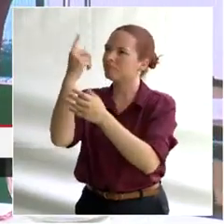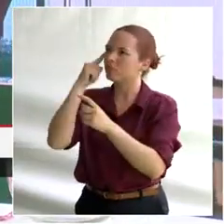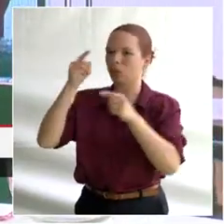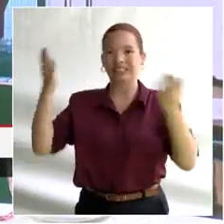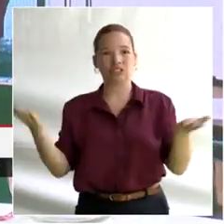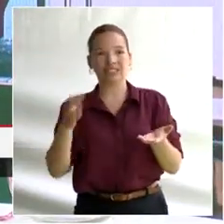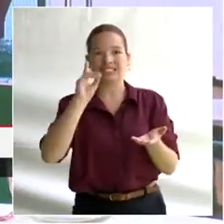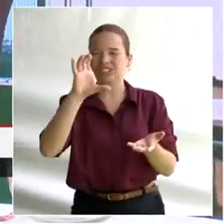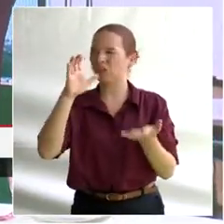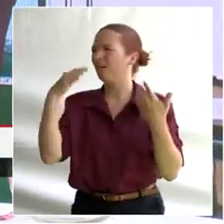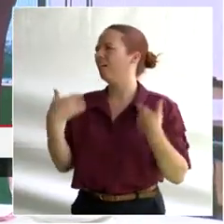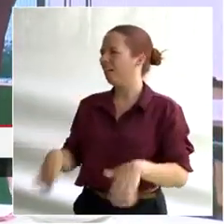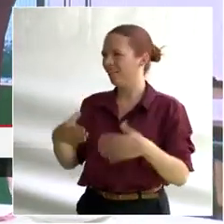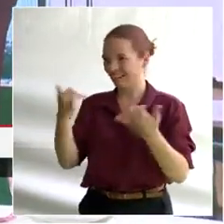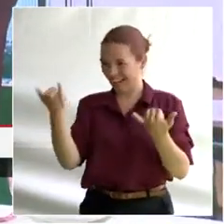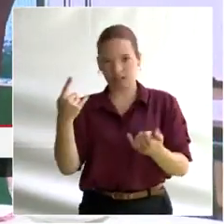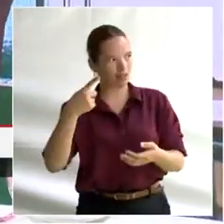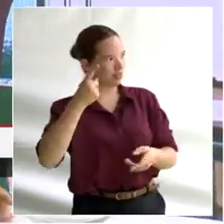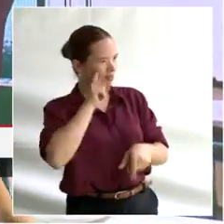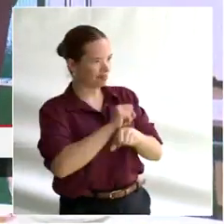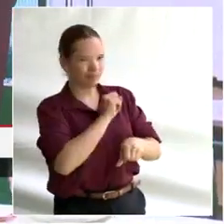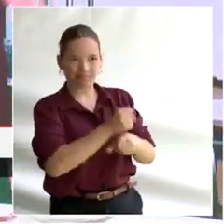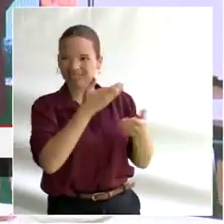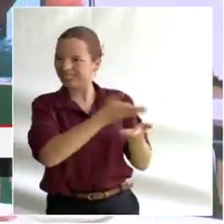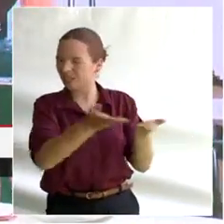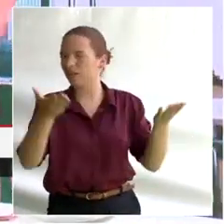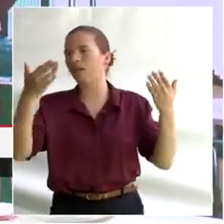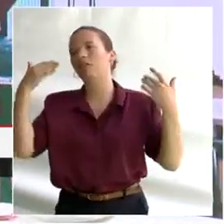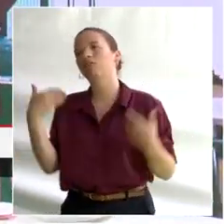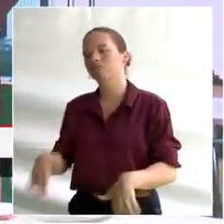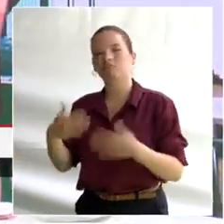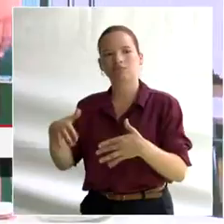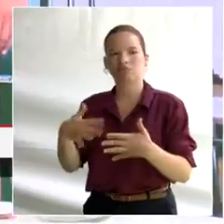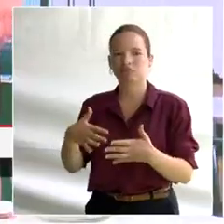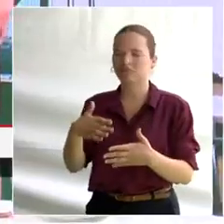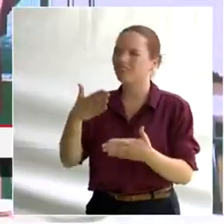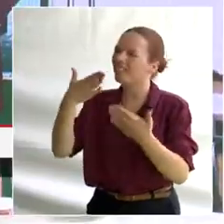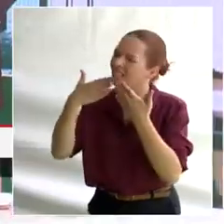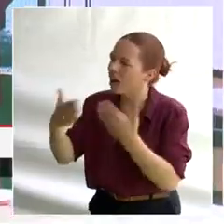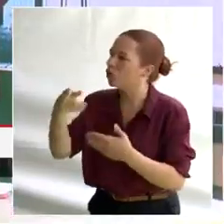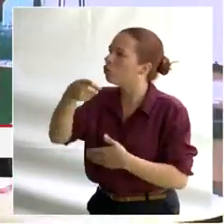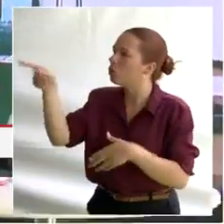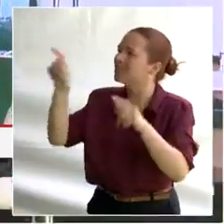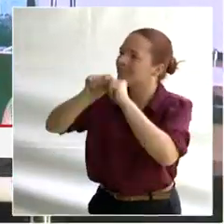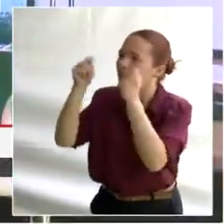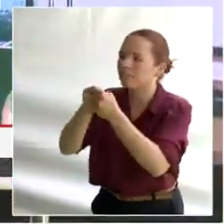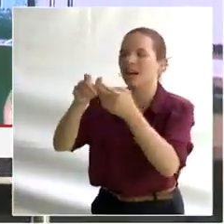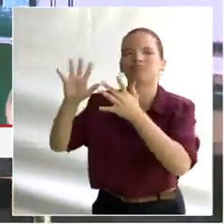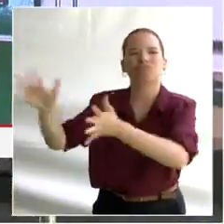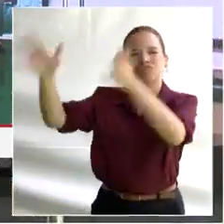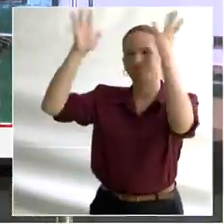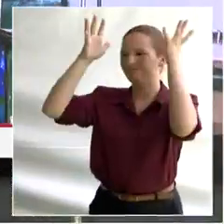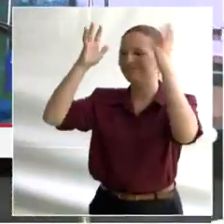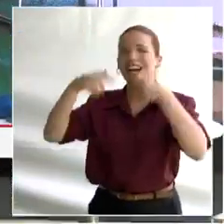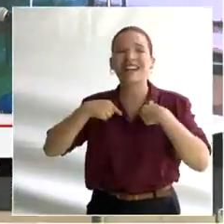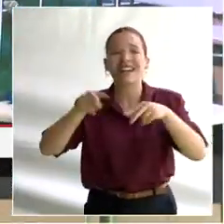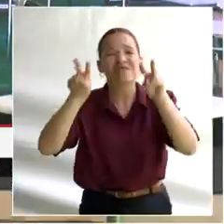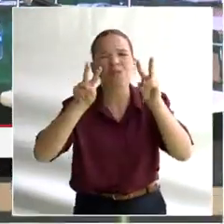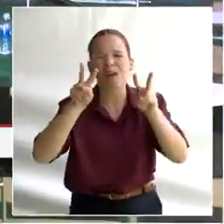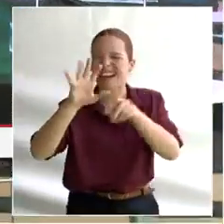Mayor. Thank you, Mark, and your entire team. Now let's get ready to watch some outstanding tennis this week. Thank you, everybody.